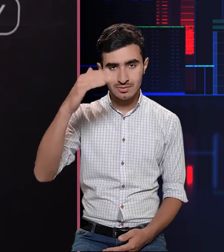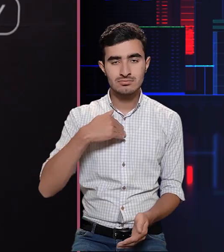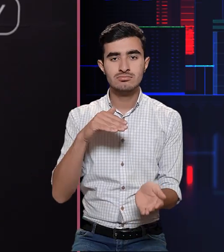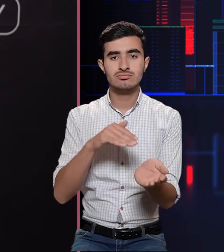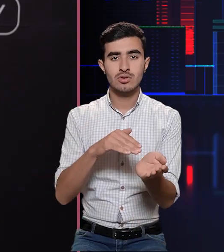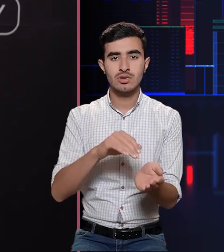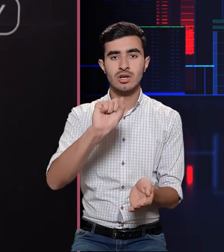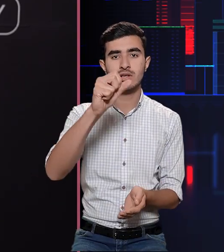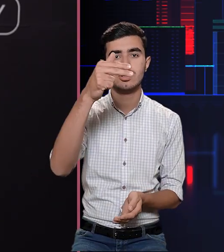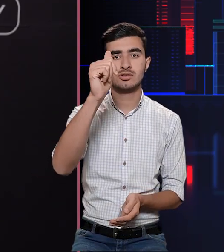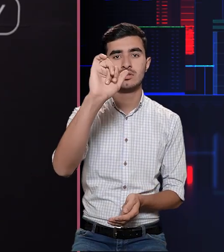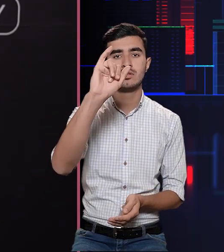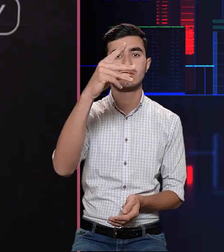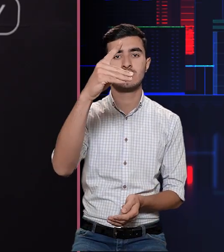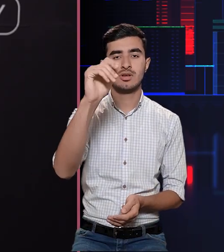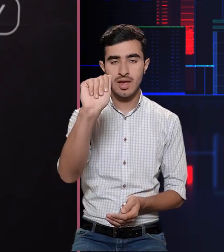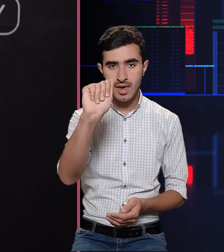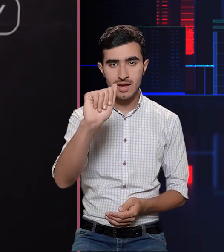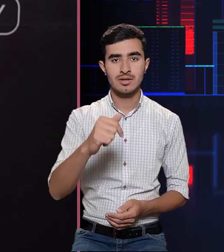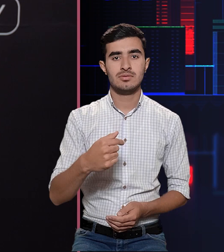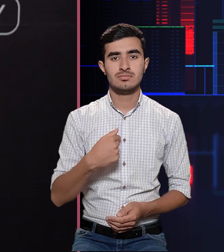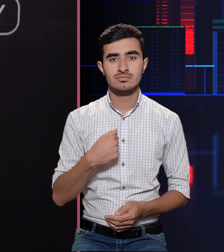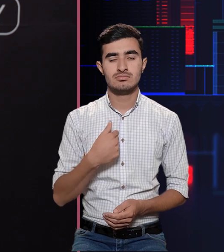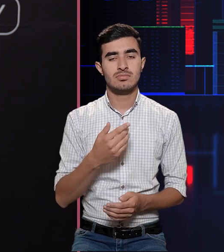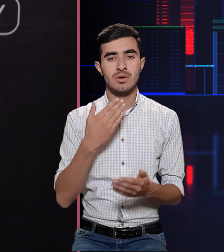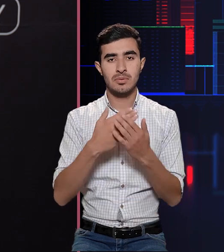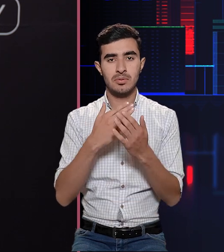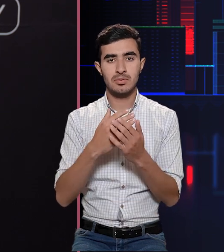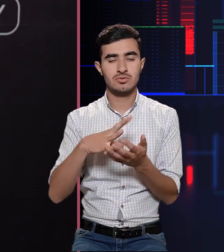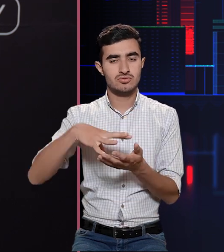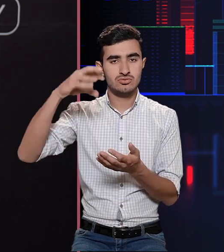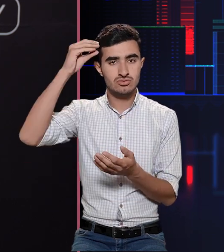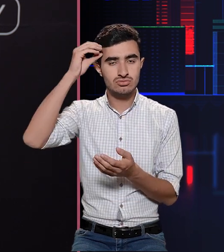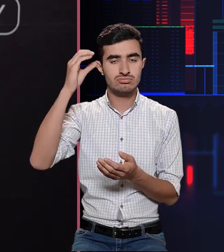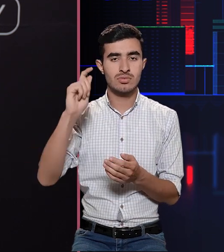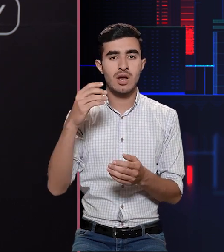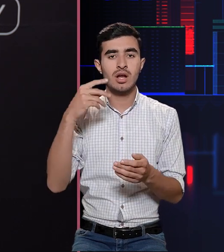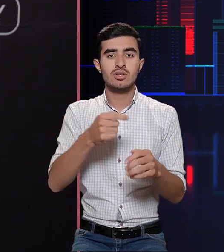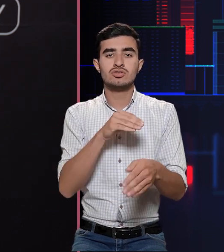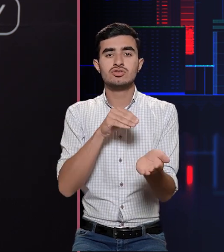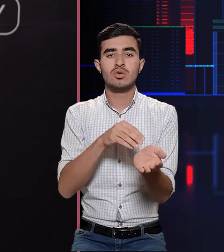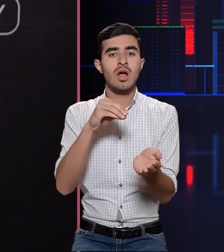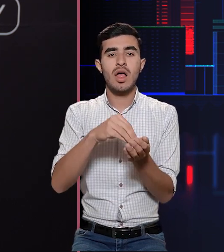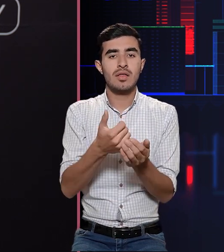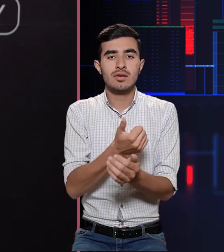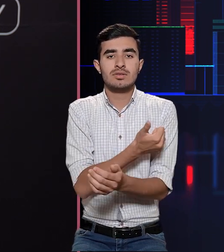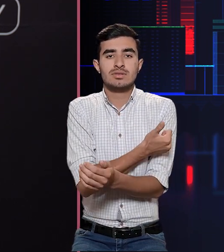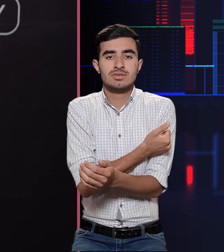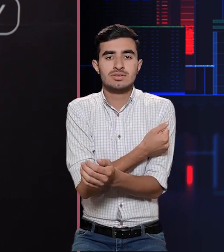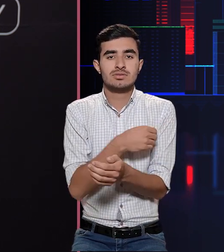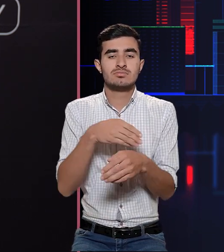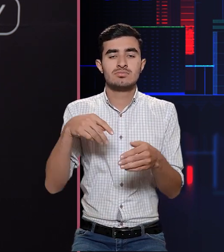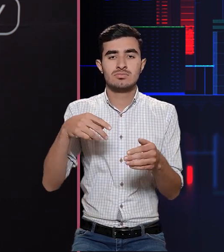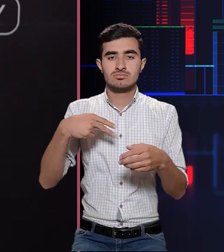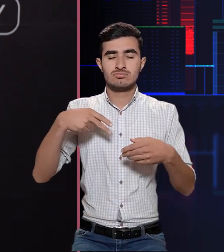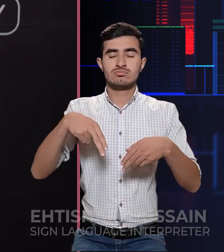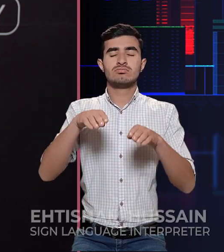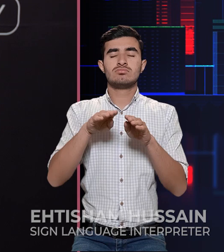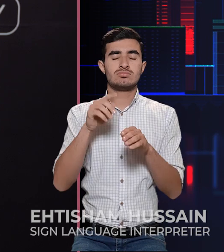I am Dr. Shahida Khawaja. I am professor of anesthesia, pain management and critical